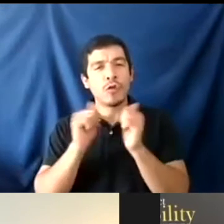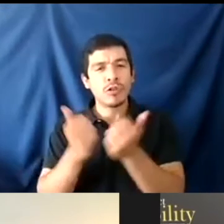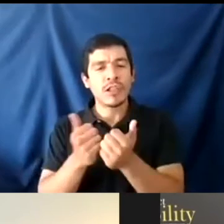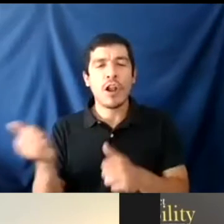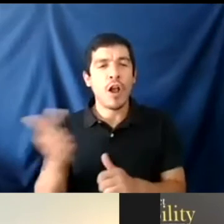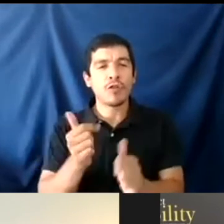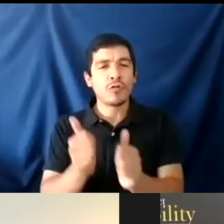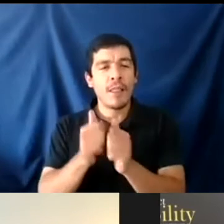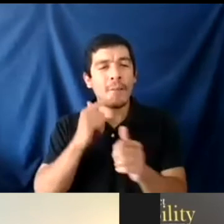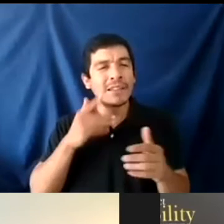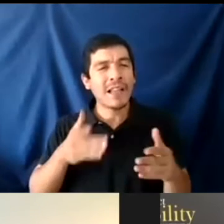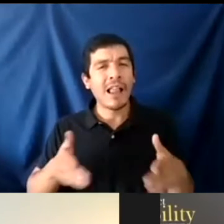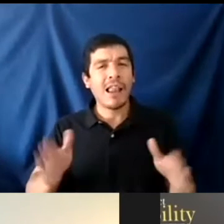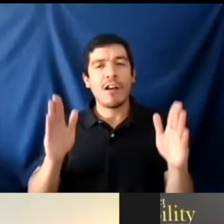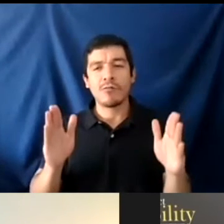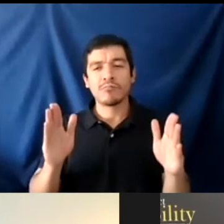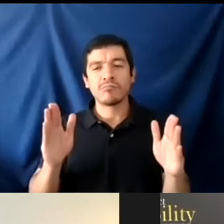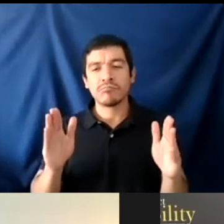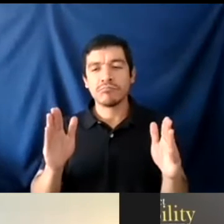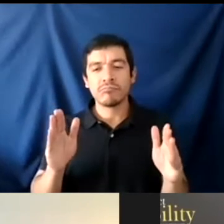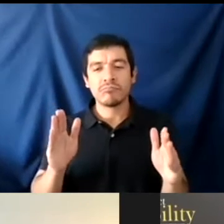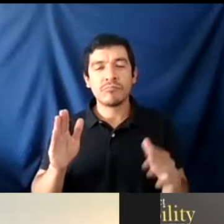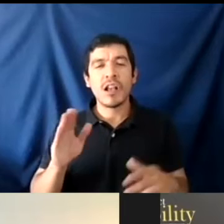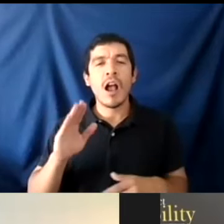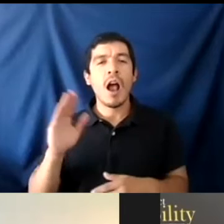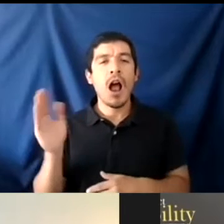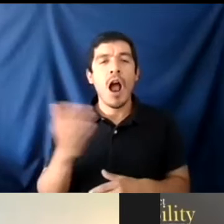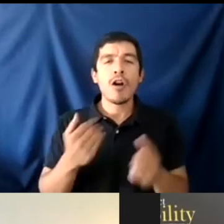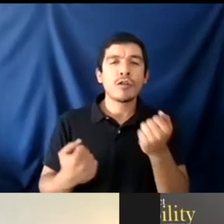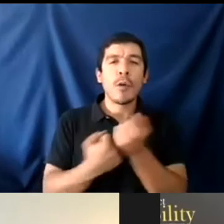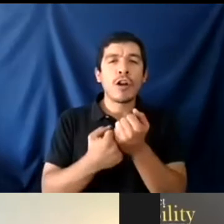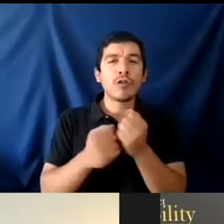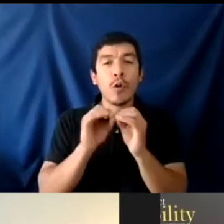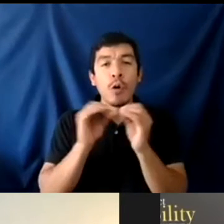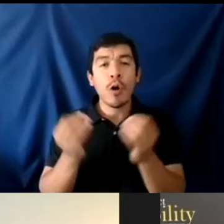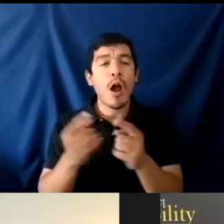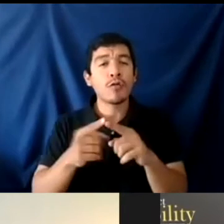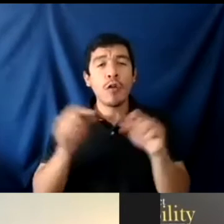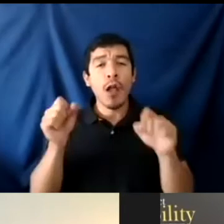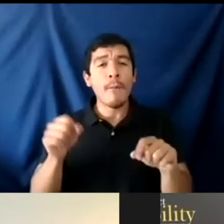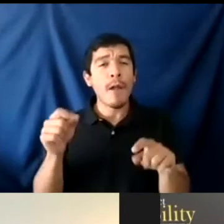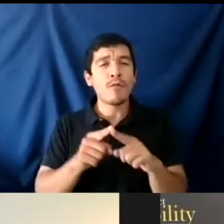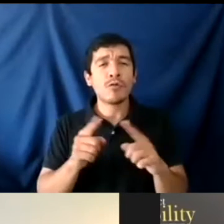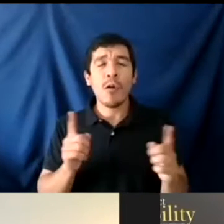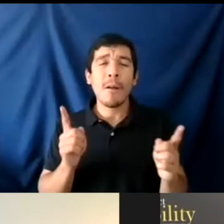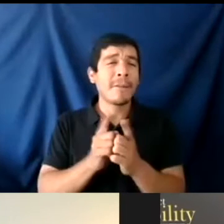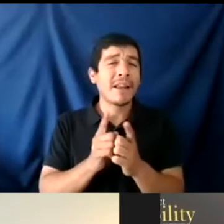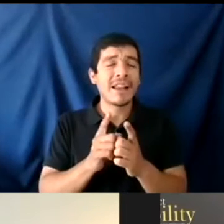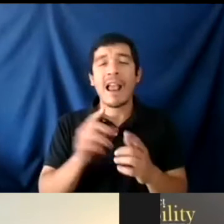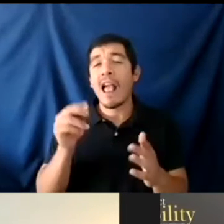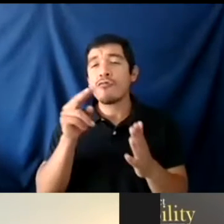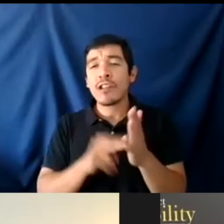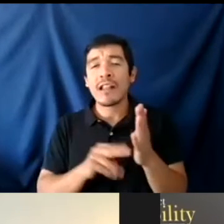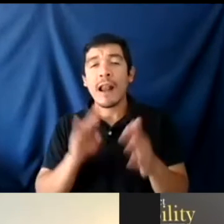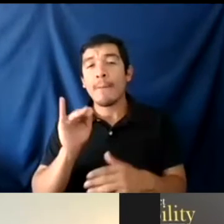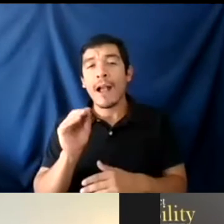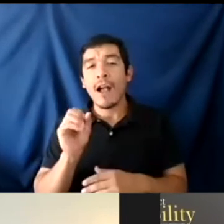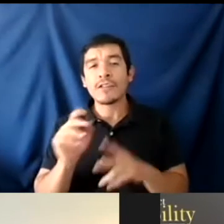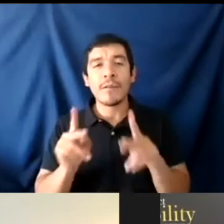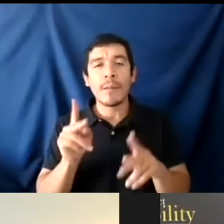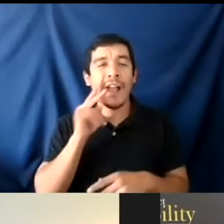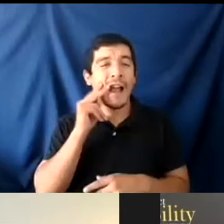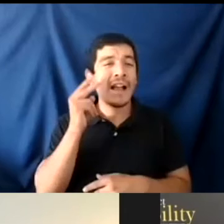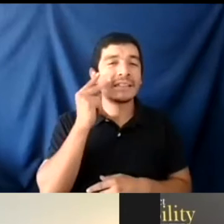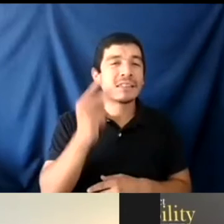it's allowed the sponsoring organization to be able to read over the bios and see, you know, which